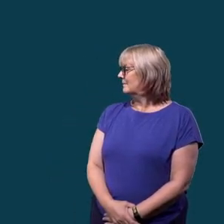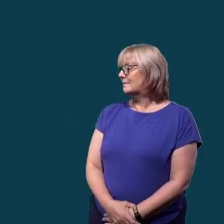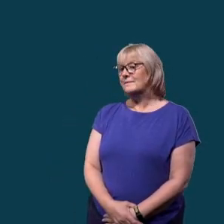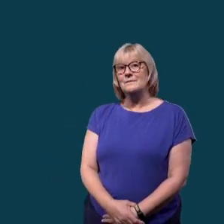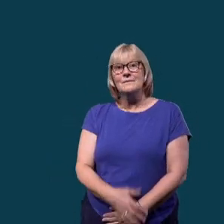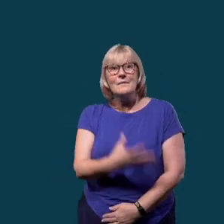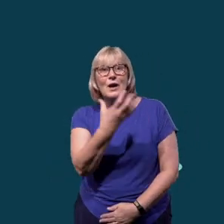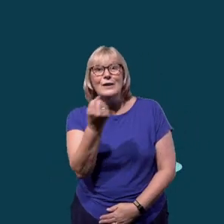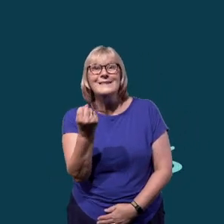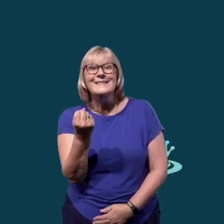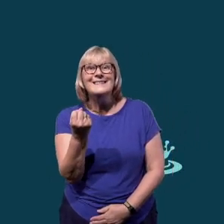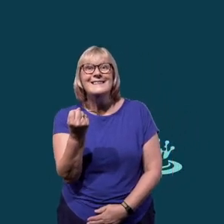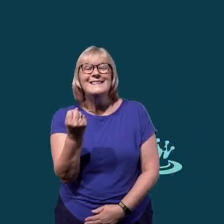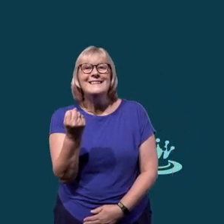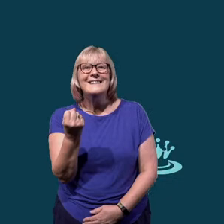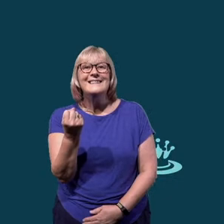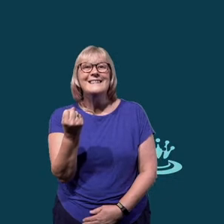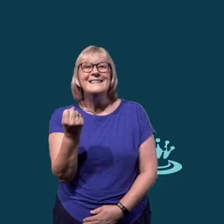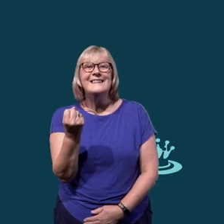Everyone got it?